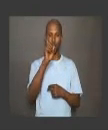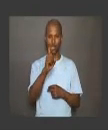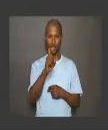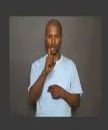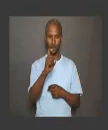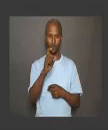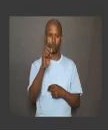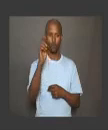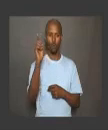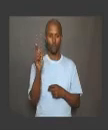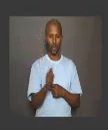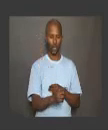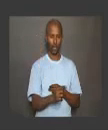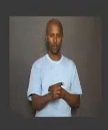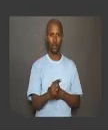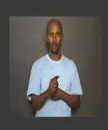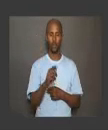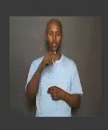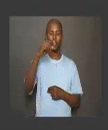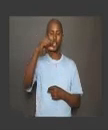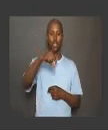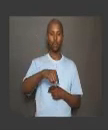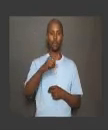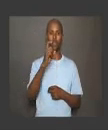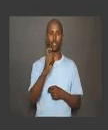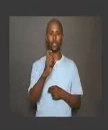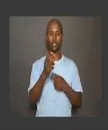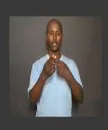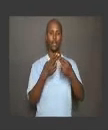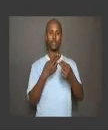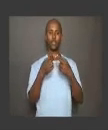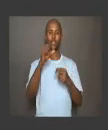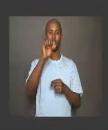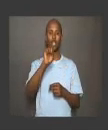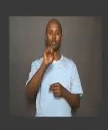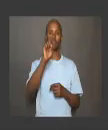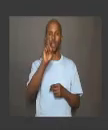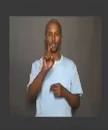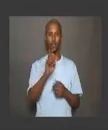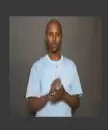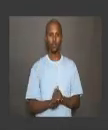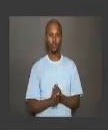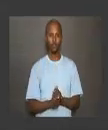x over Q of x times S of x.